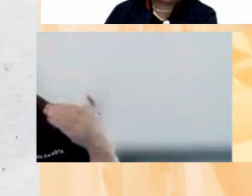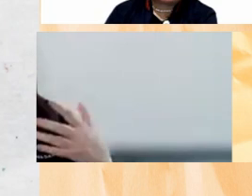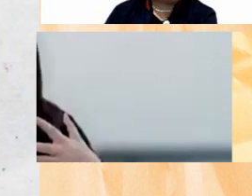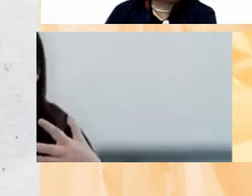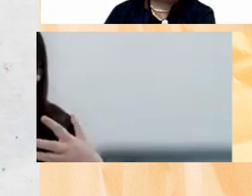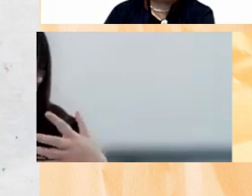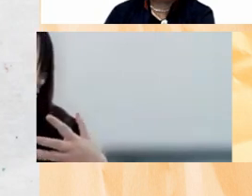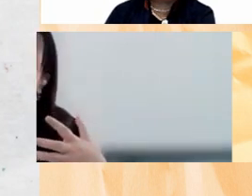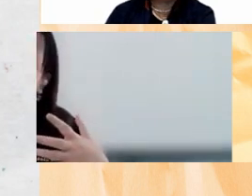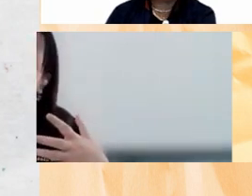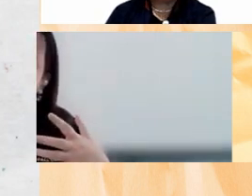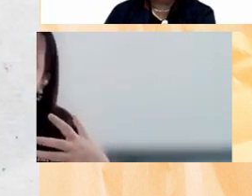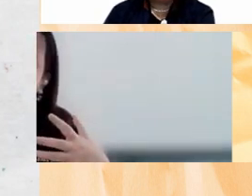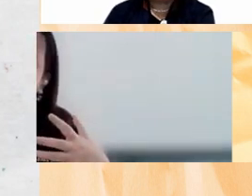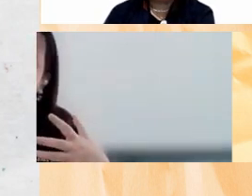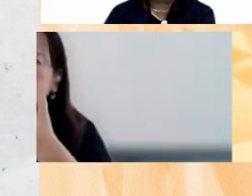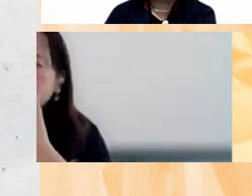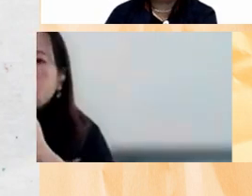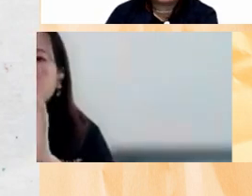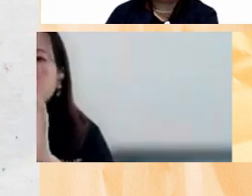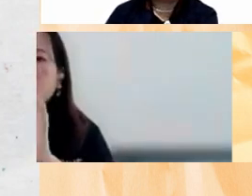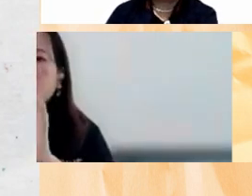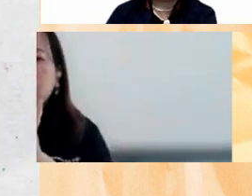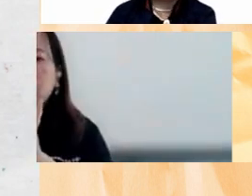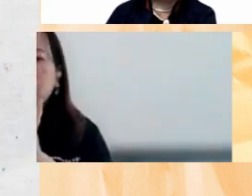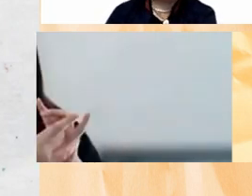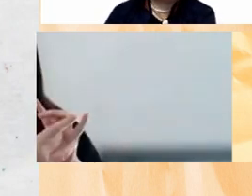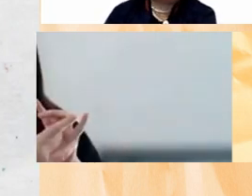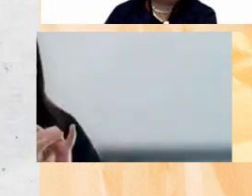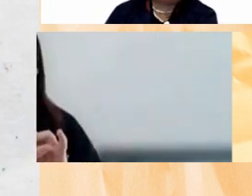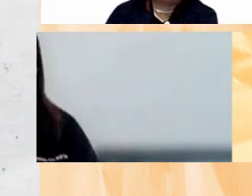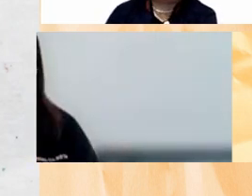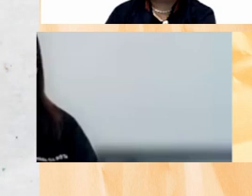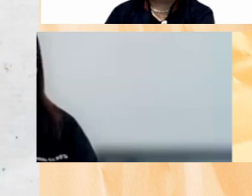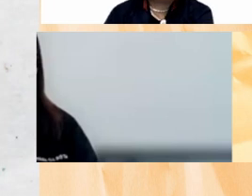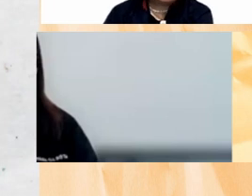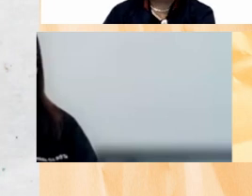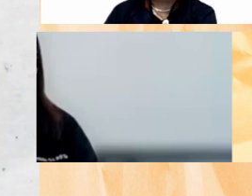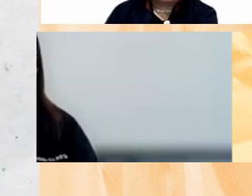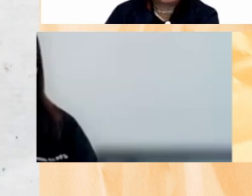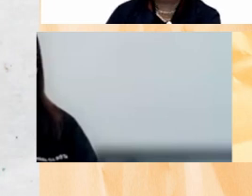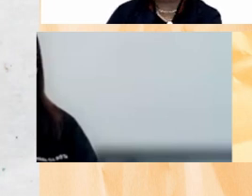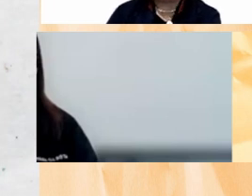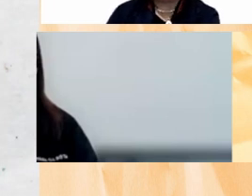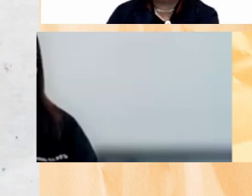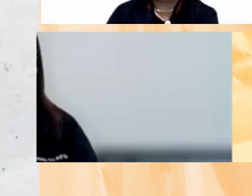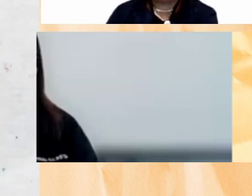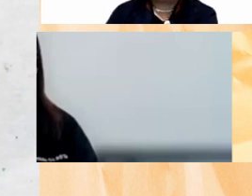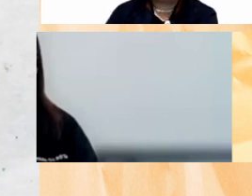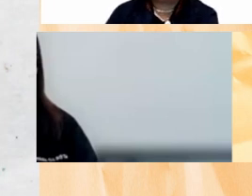abilities to cope with difficulties, to achieving success in school and even in work, and